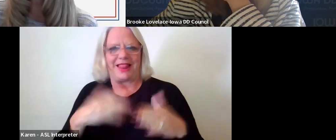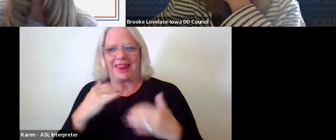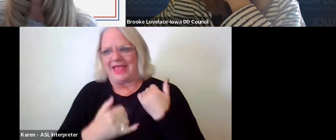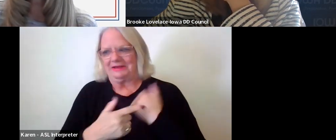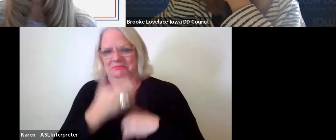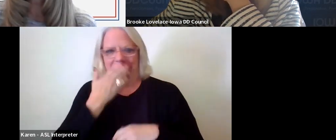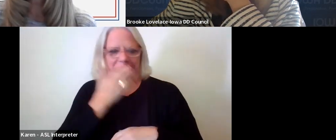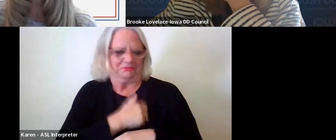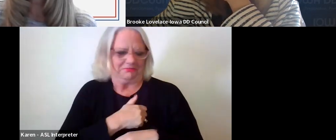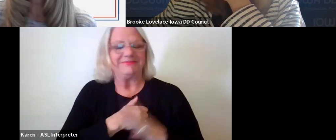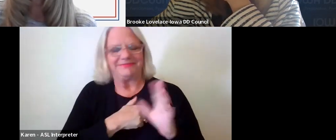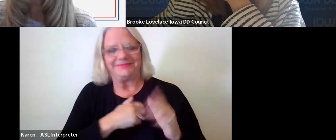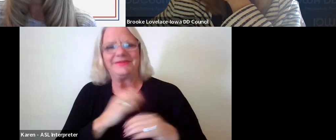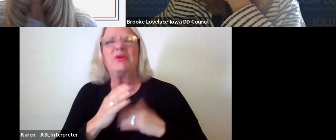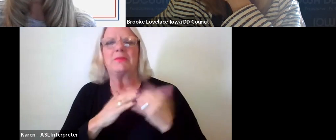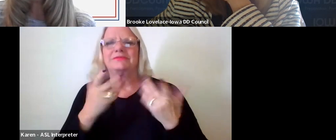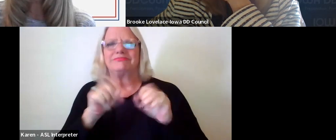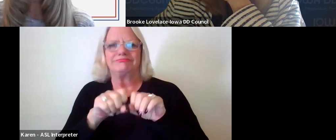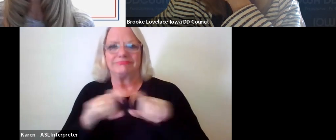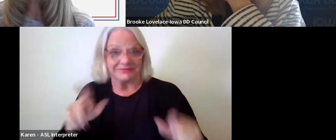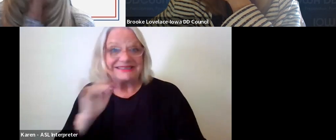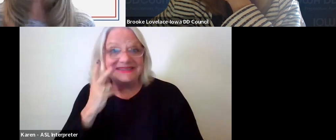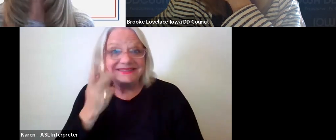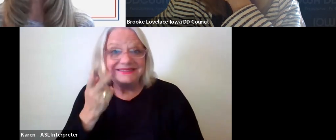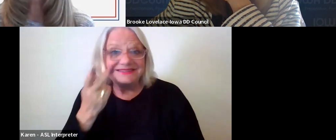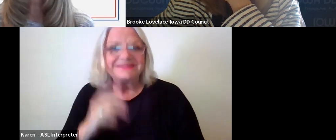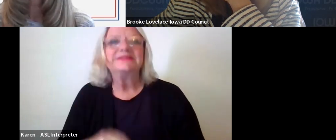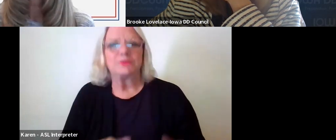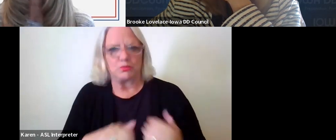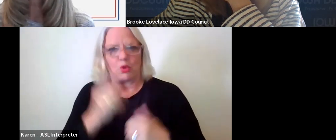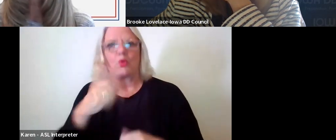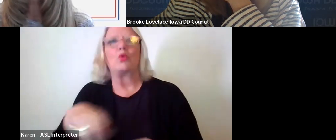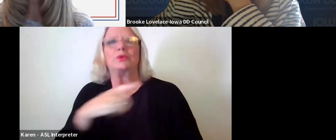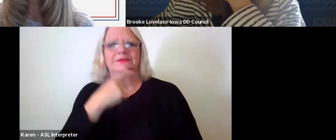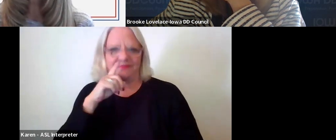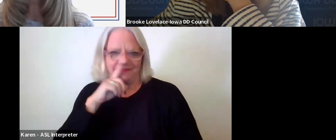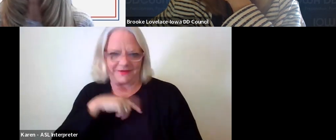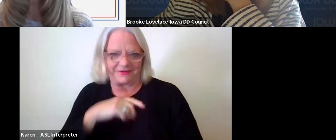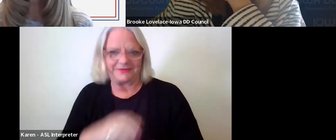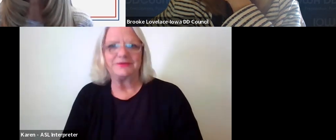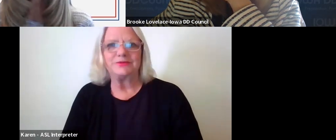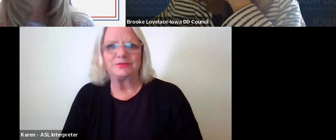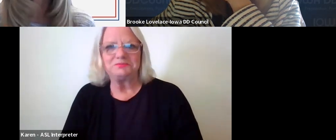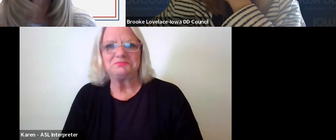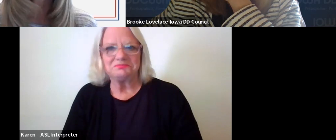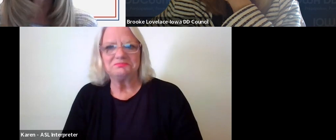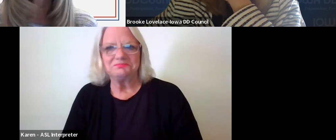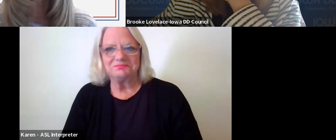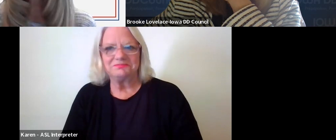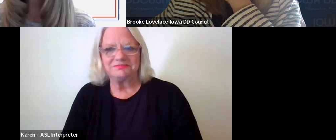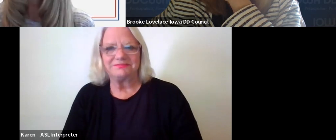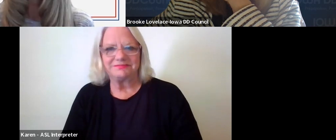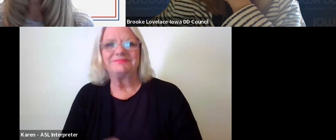share. I'm going to share the results this time so everybody here can see. It looks like the majority of folks got